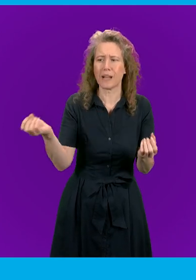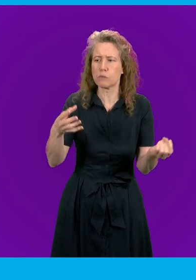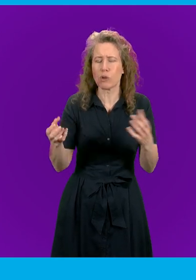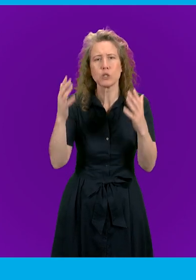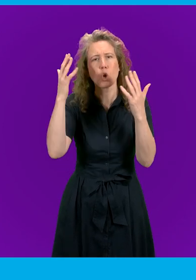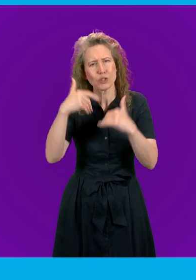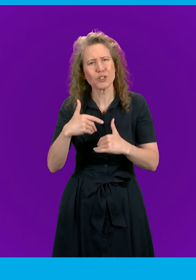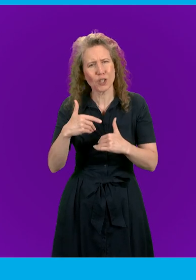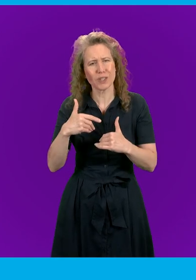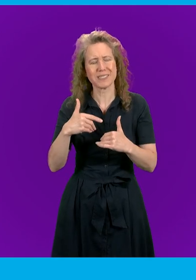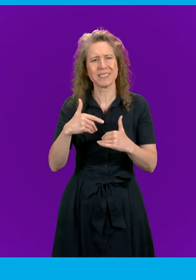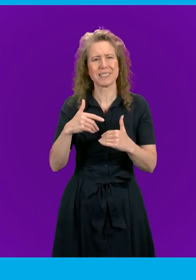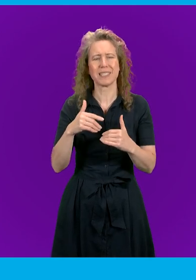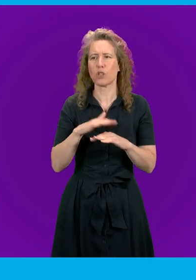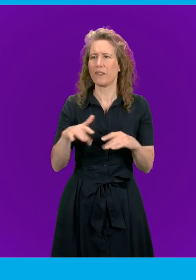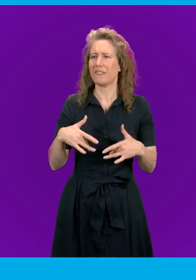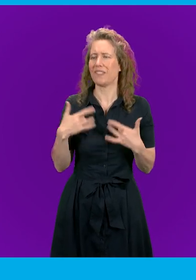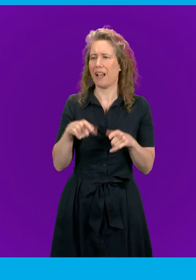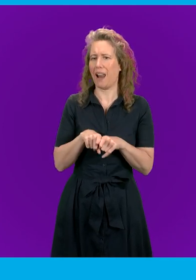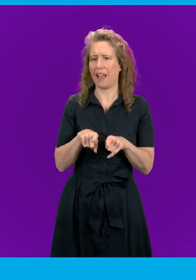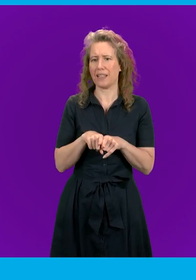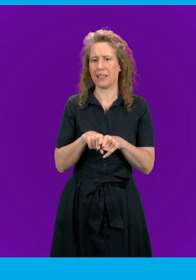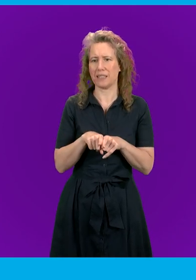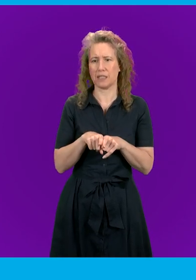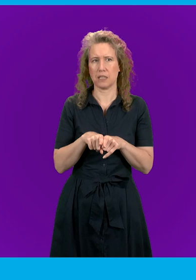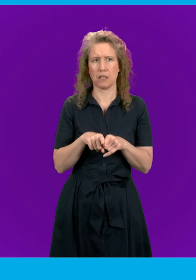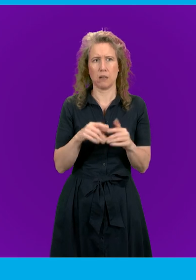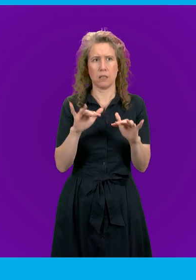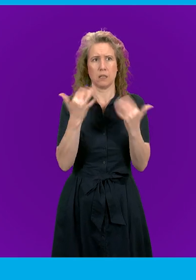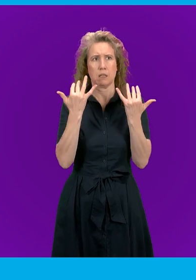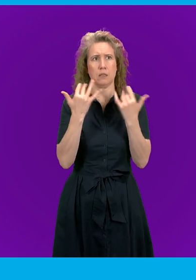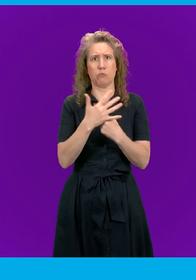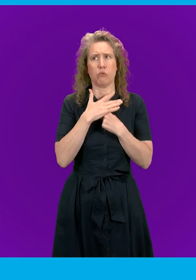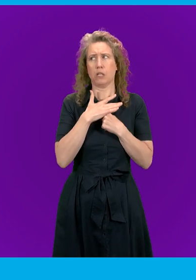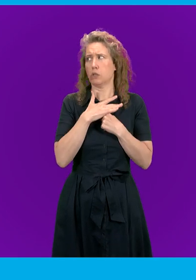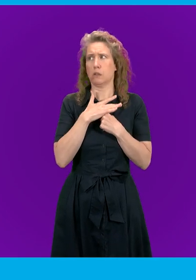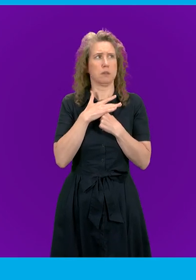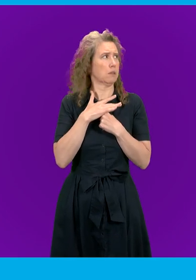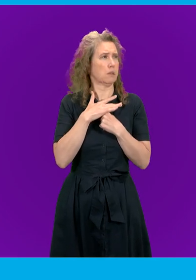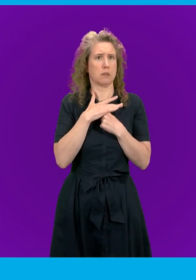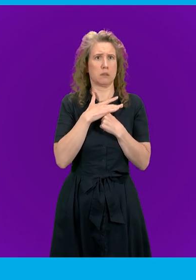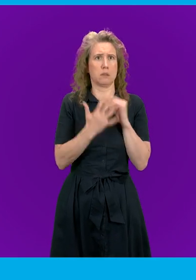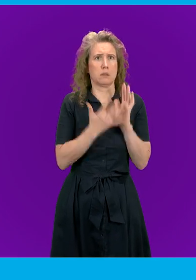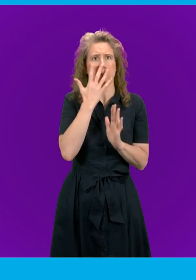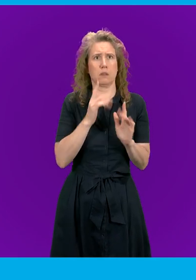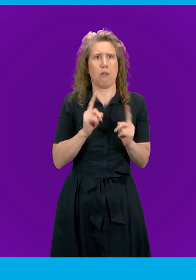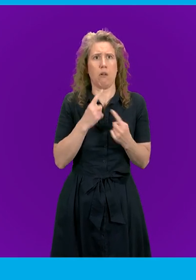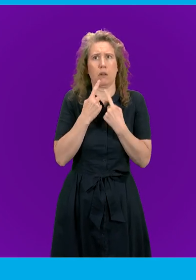without them having to feel like all the pressure or all eyes are on them. I think it's a way